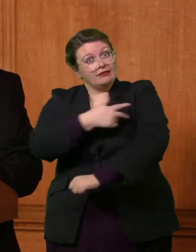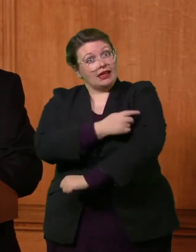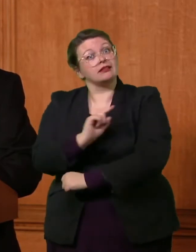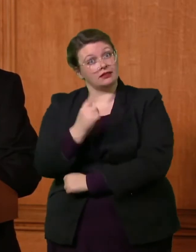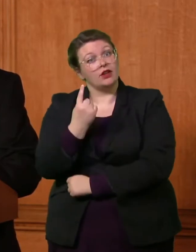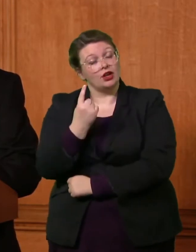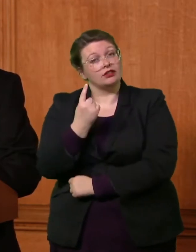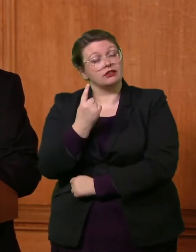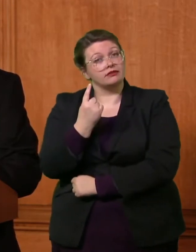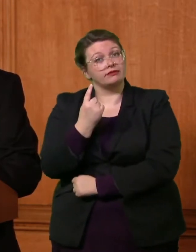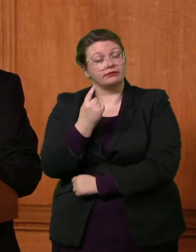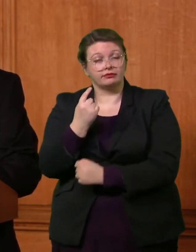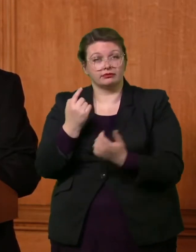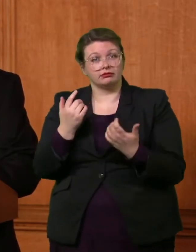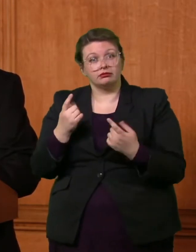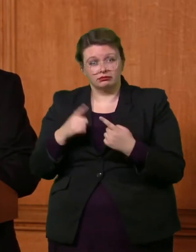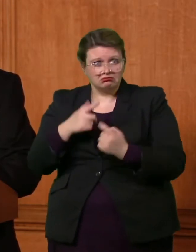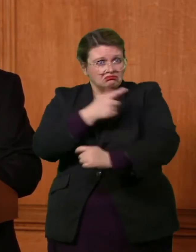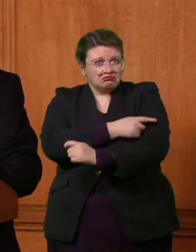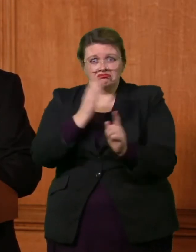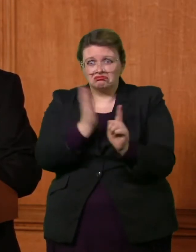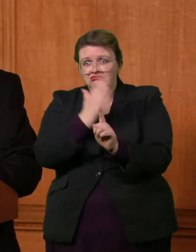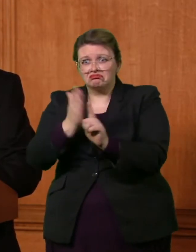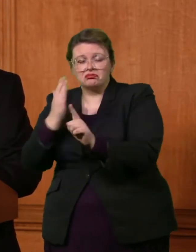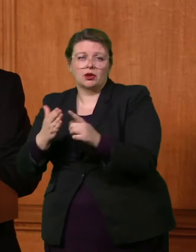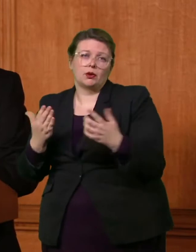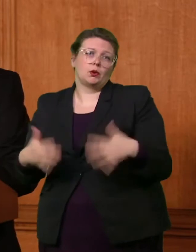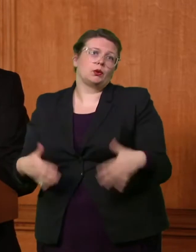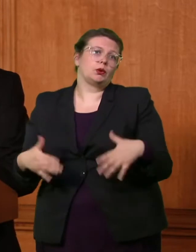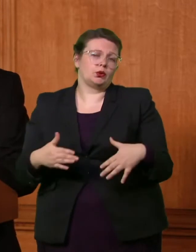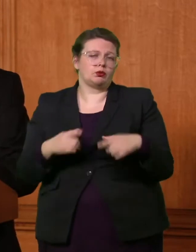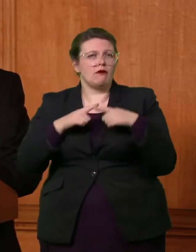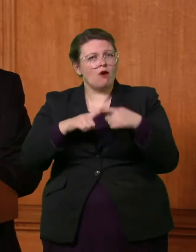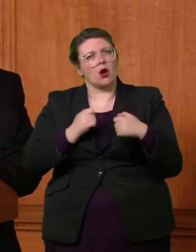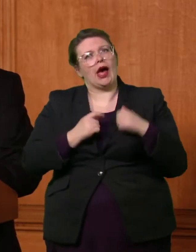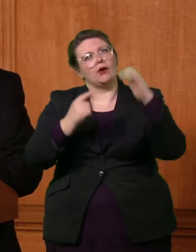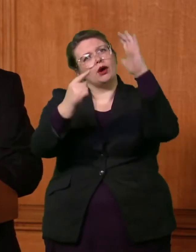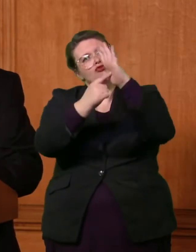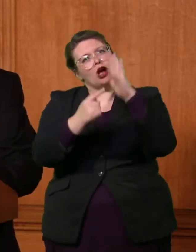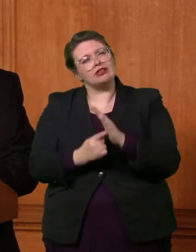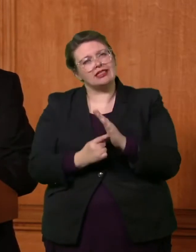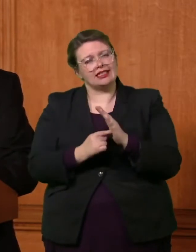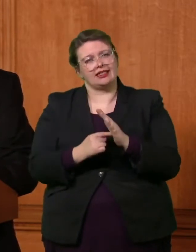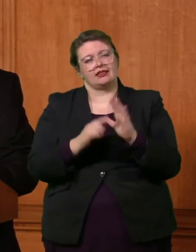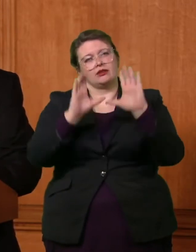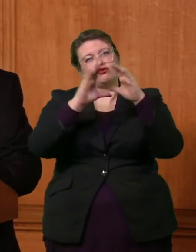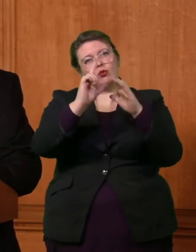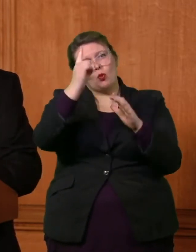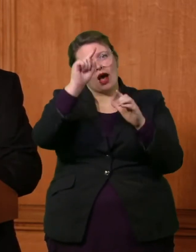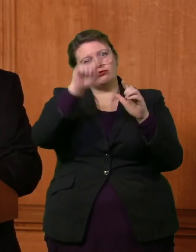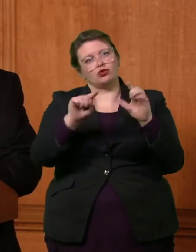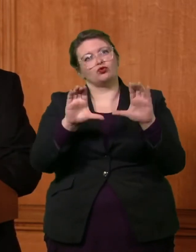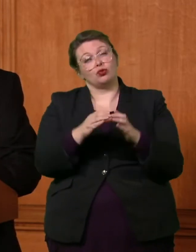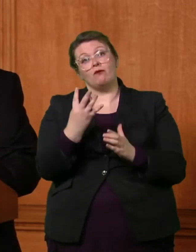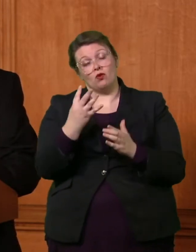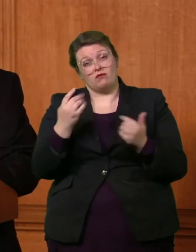very successfully to cohorts, priority cohorts 1 to 4, and we're moving at some speed through cohorts